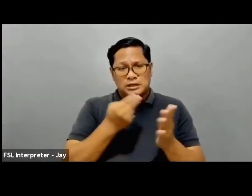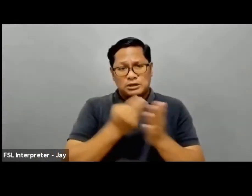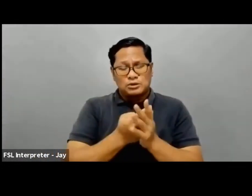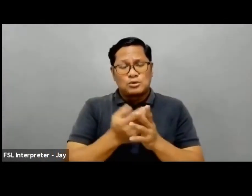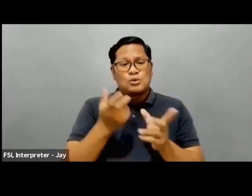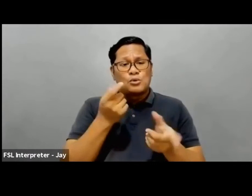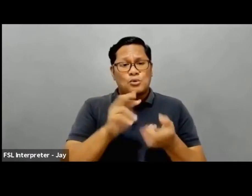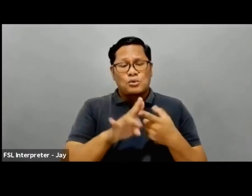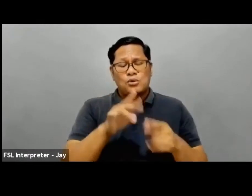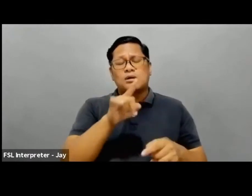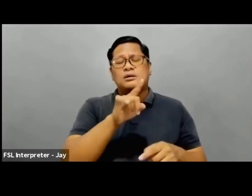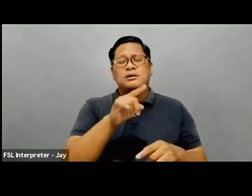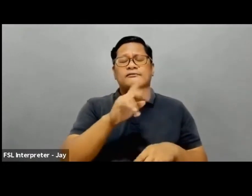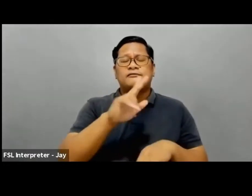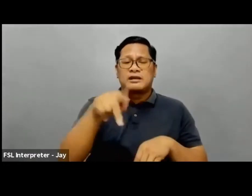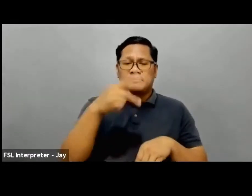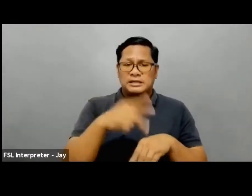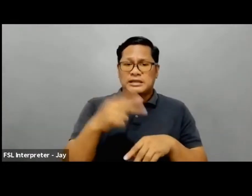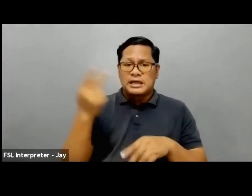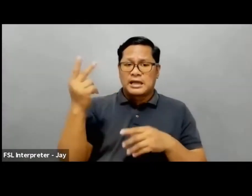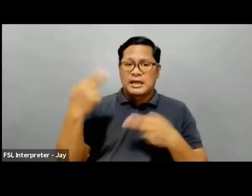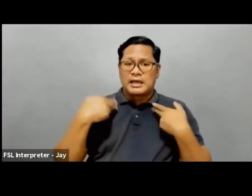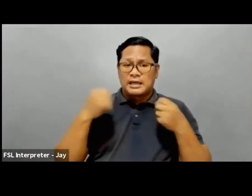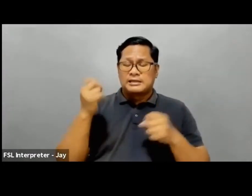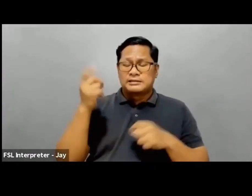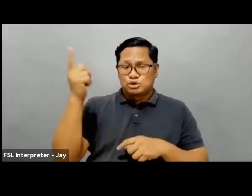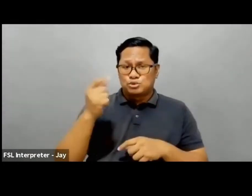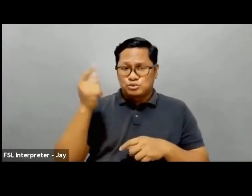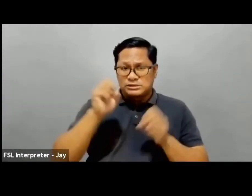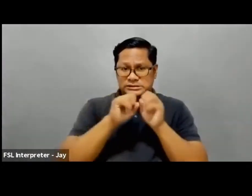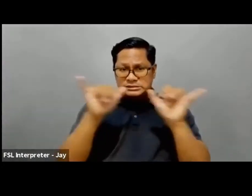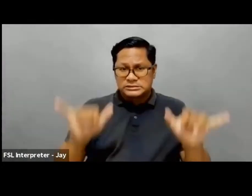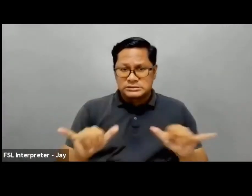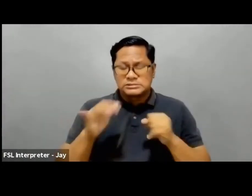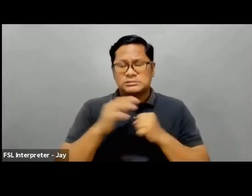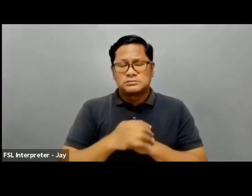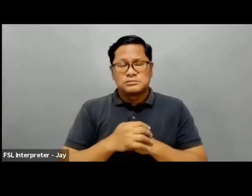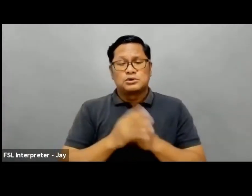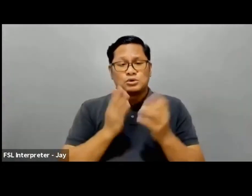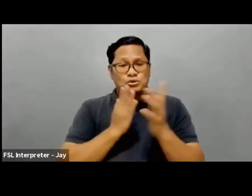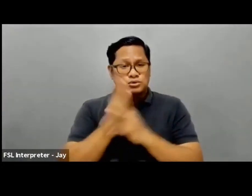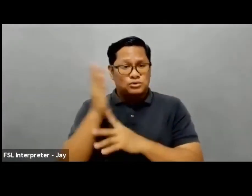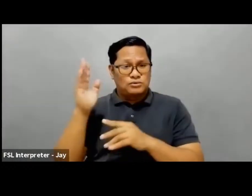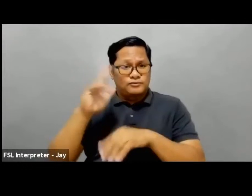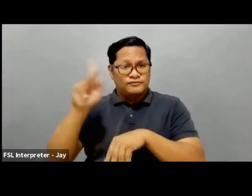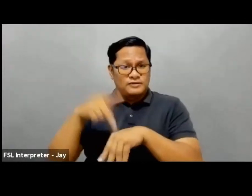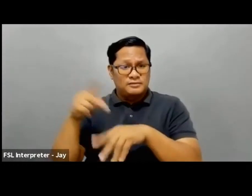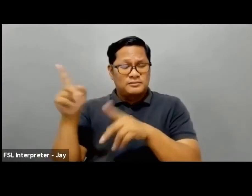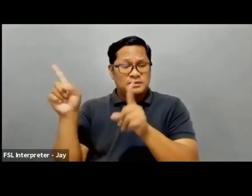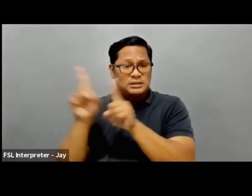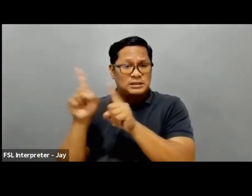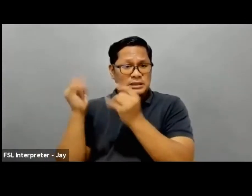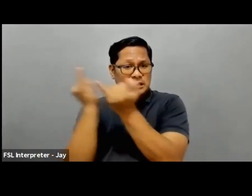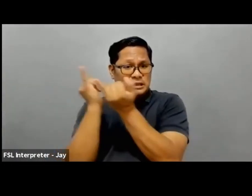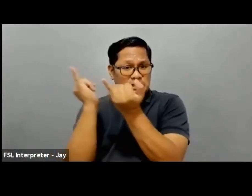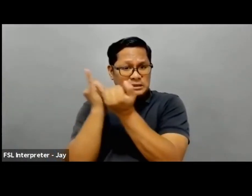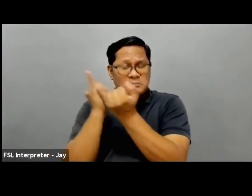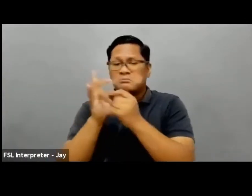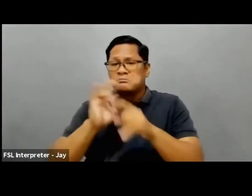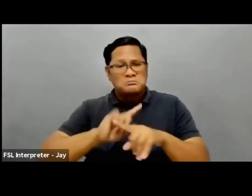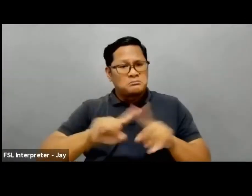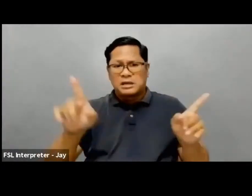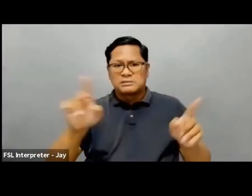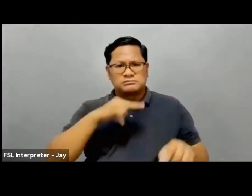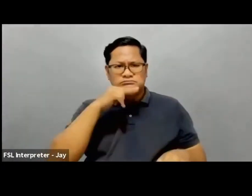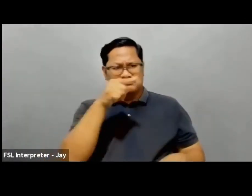Philippine health insurance system, by PhilHealth. But they should not be obliged to raise